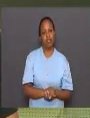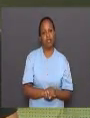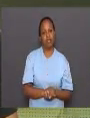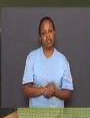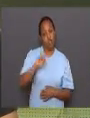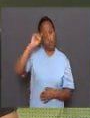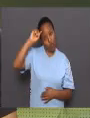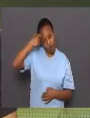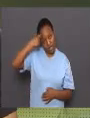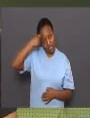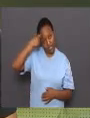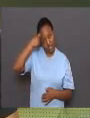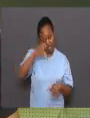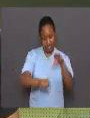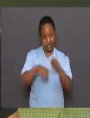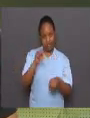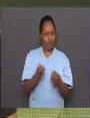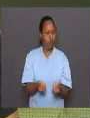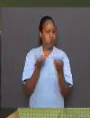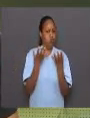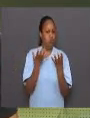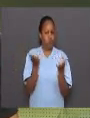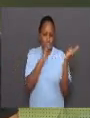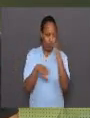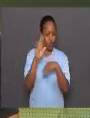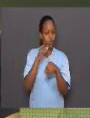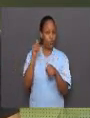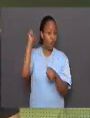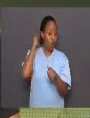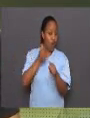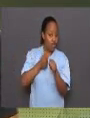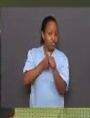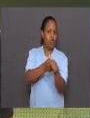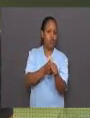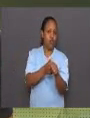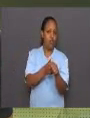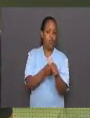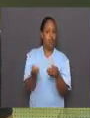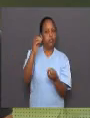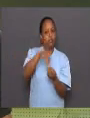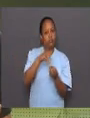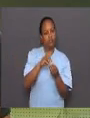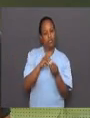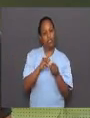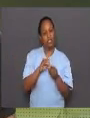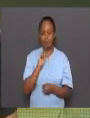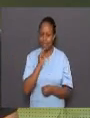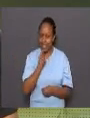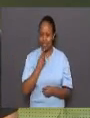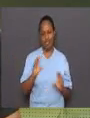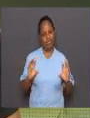Colonization leaves a lot of problems behind, including bitterness,